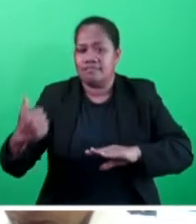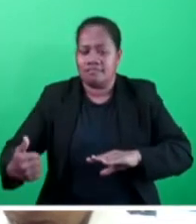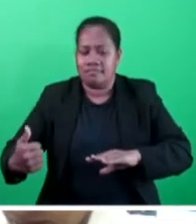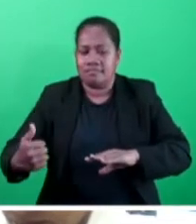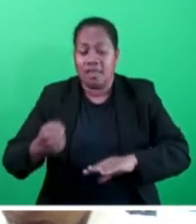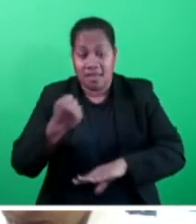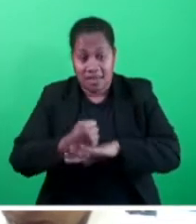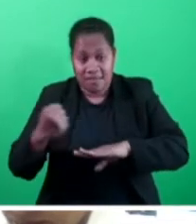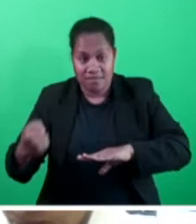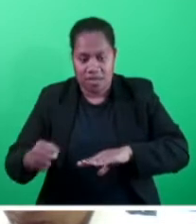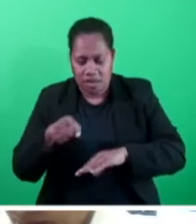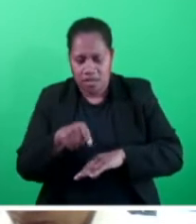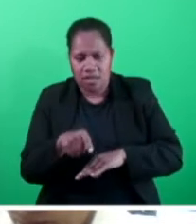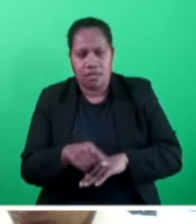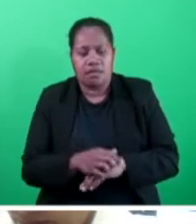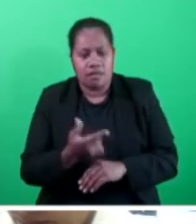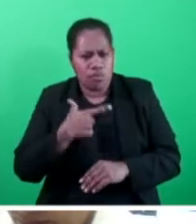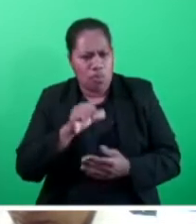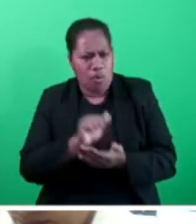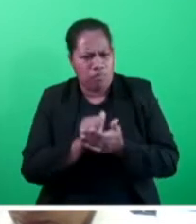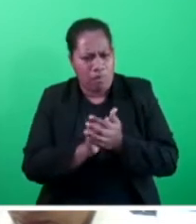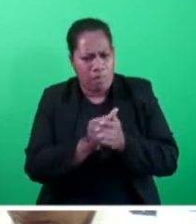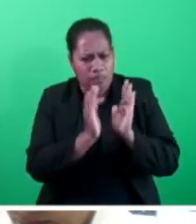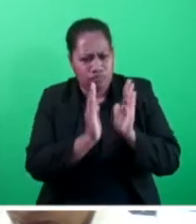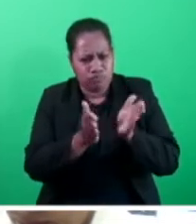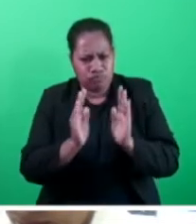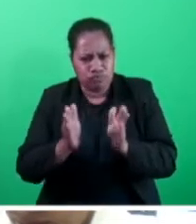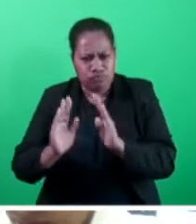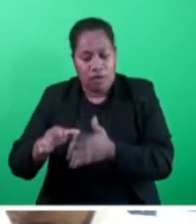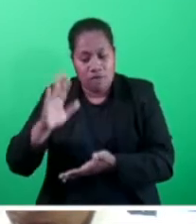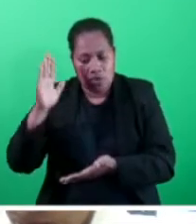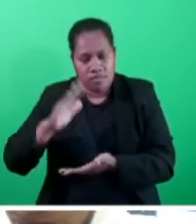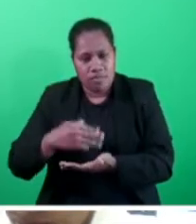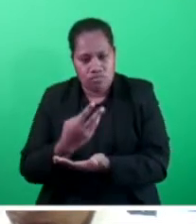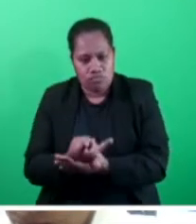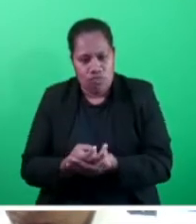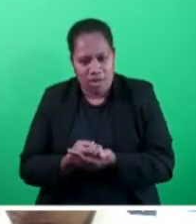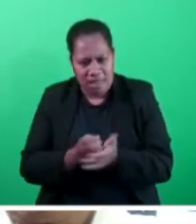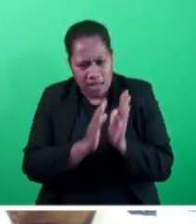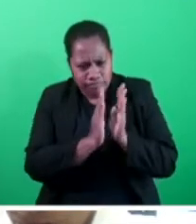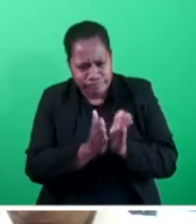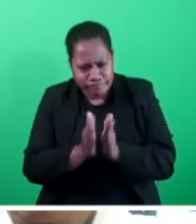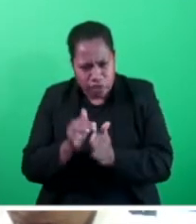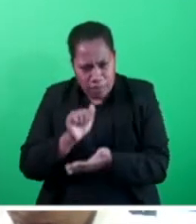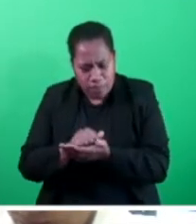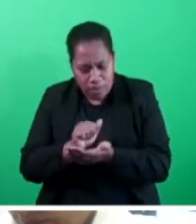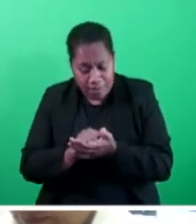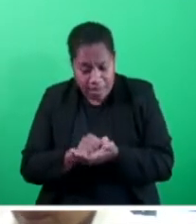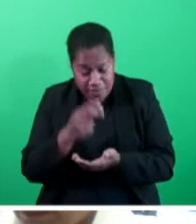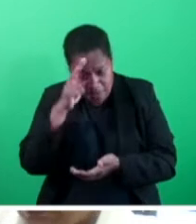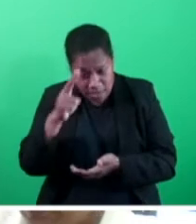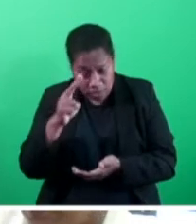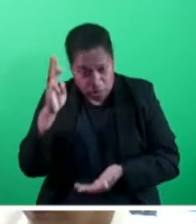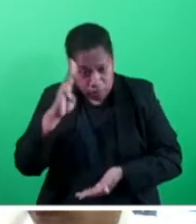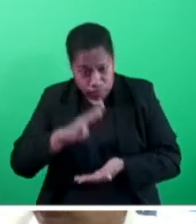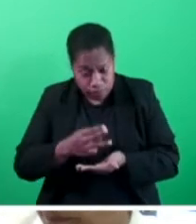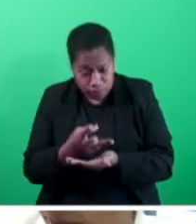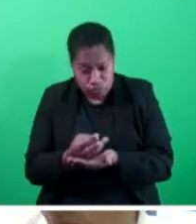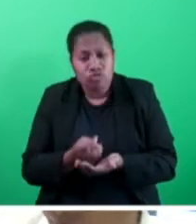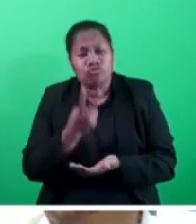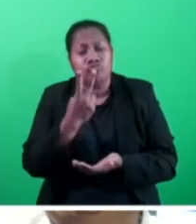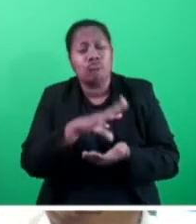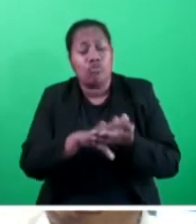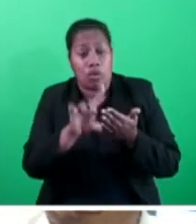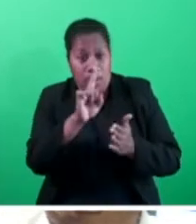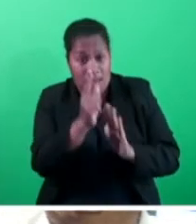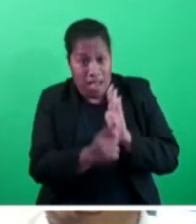well-structured application of the minimum wage order. The national minimum wage of $2 per hour was reviewed and